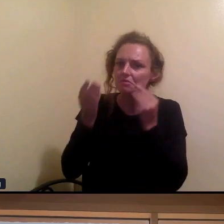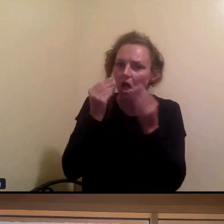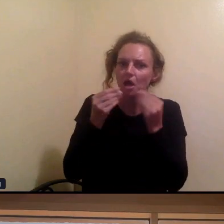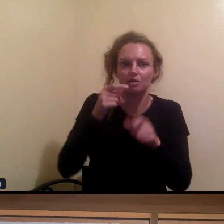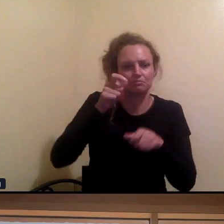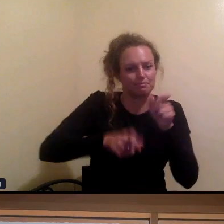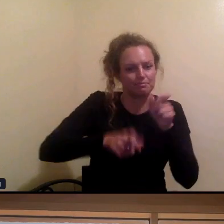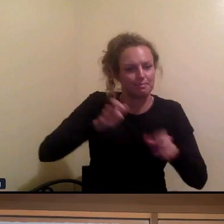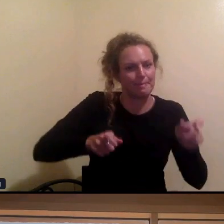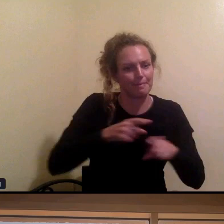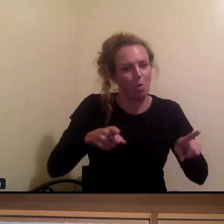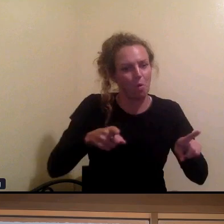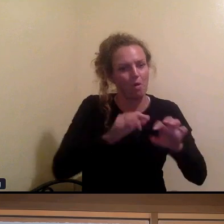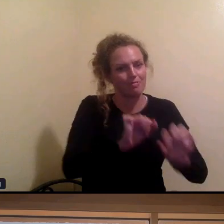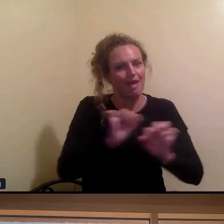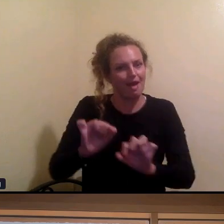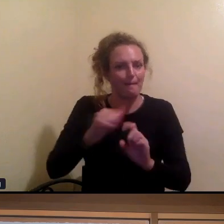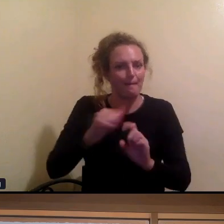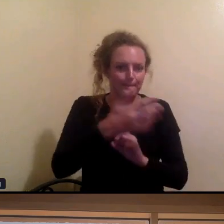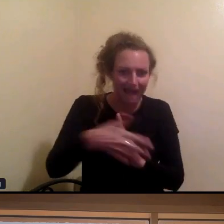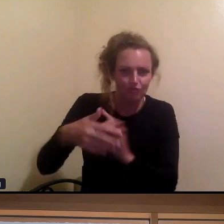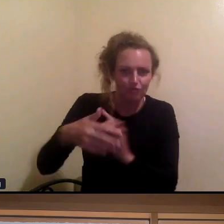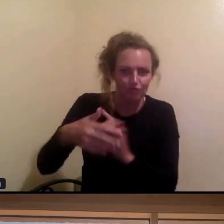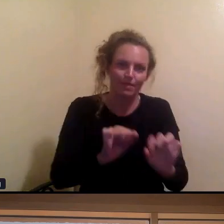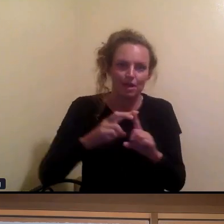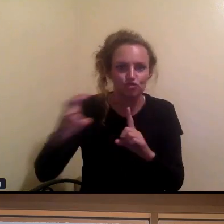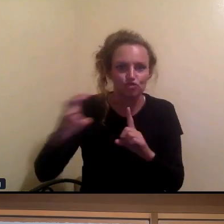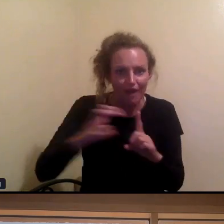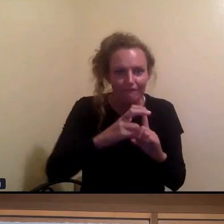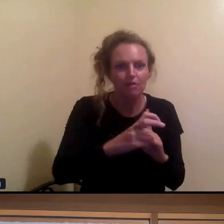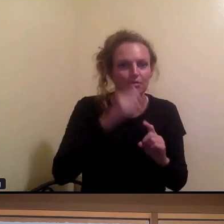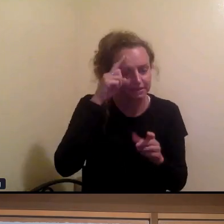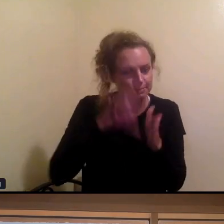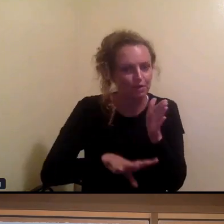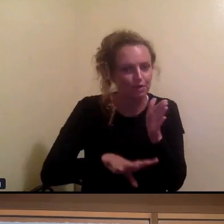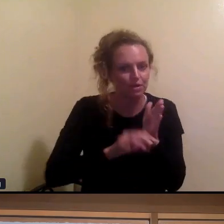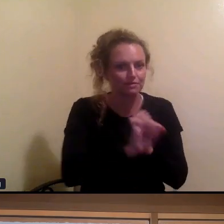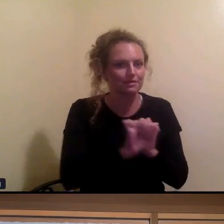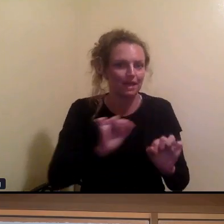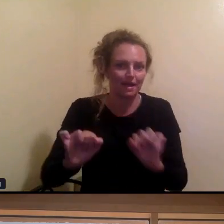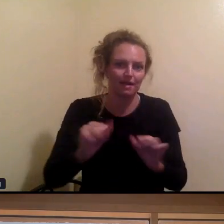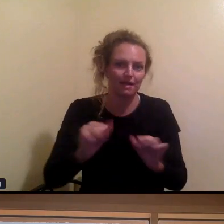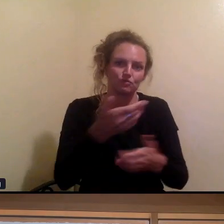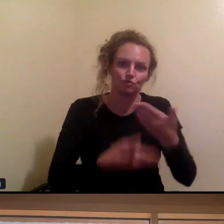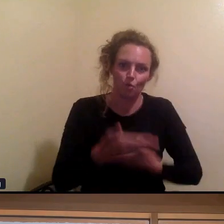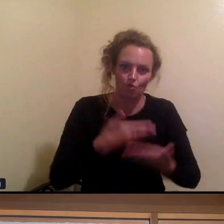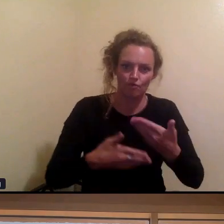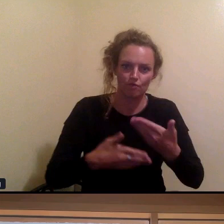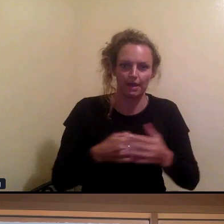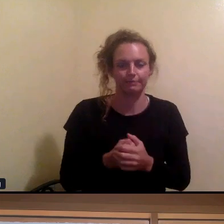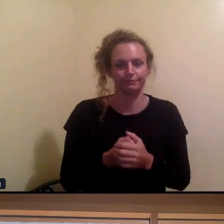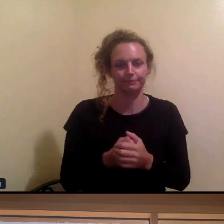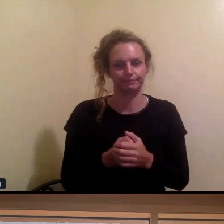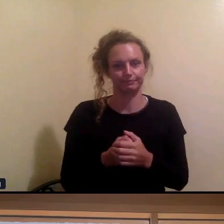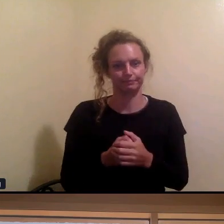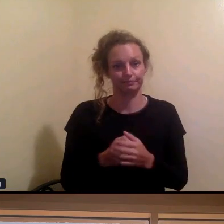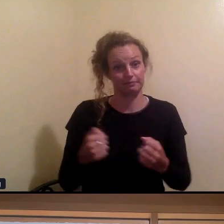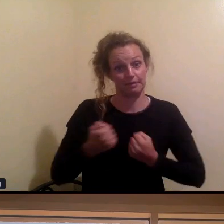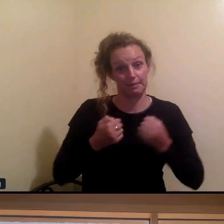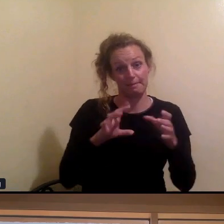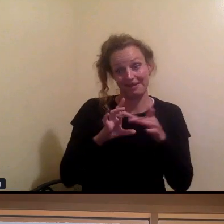So each Tony, of my, I'm sorry, Mark, just quickly, yep. Each of my co-hosts, I'll have a co-host in